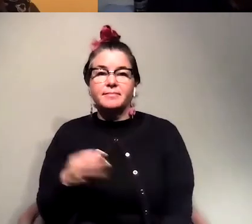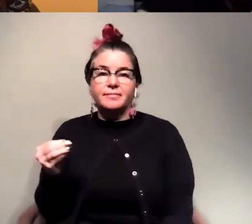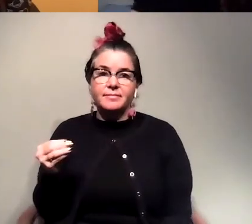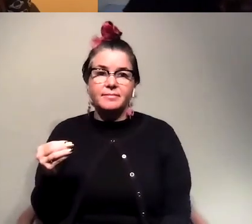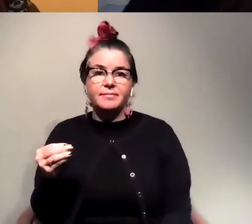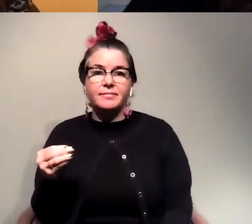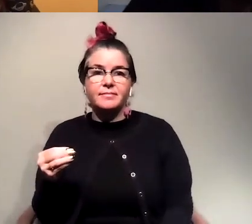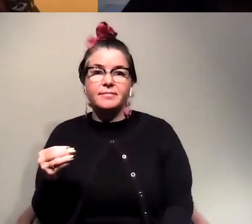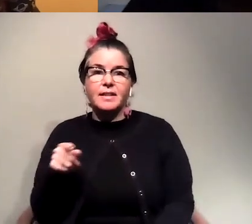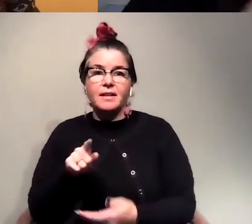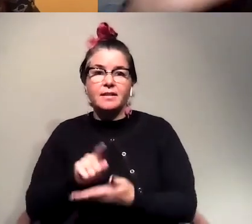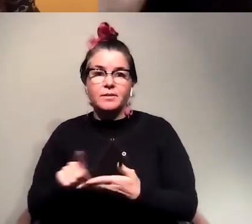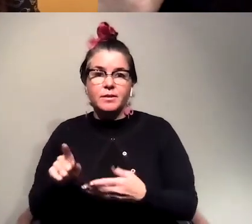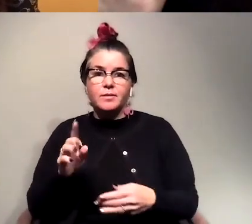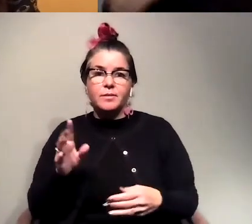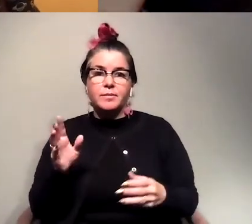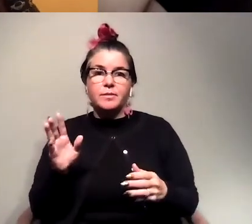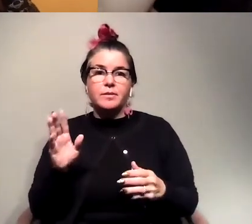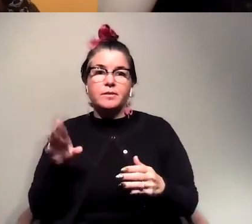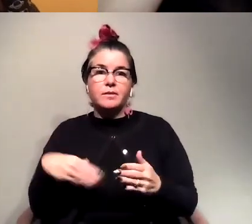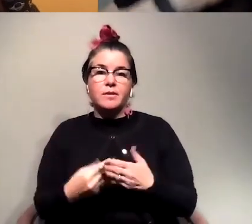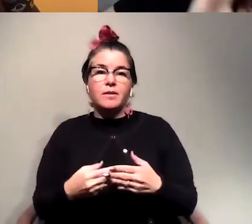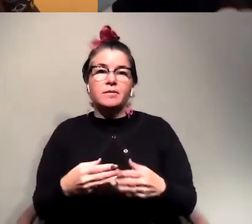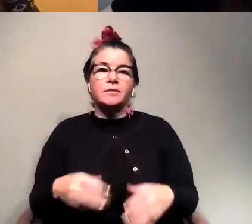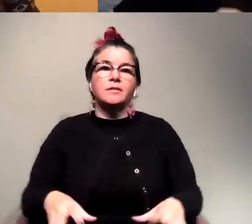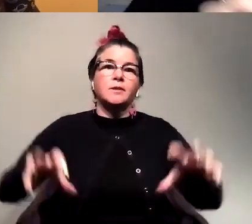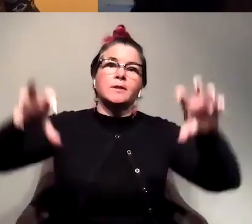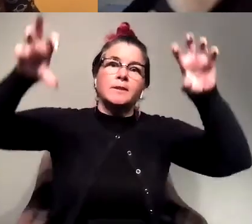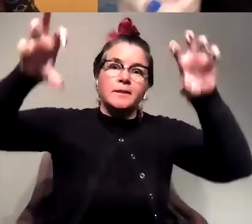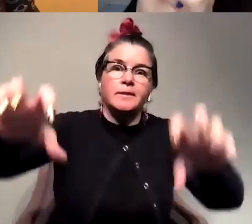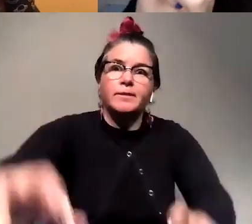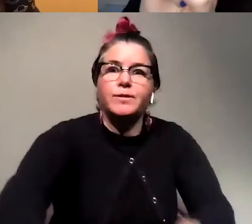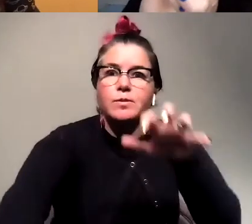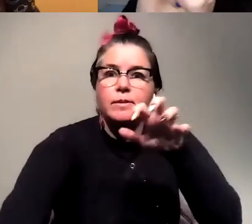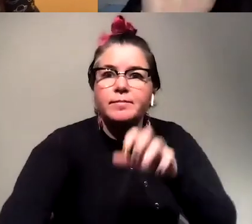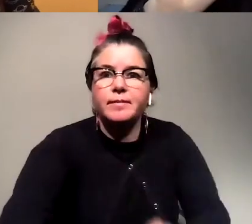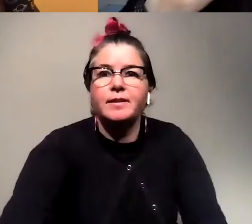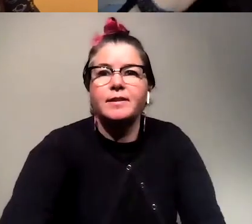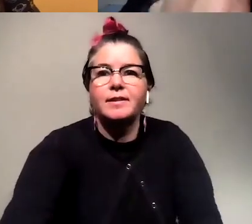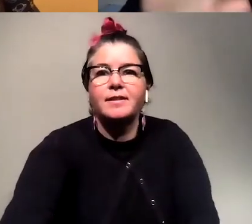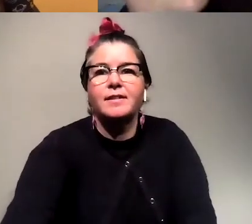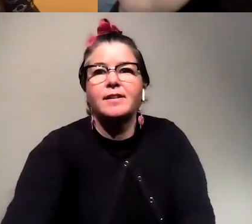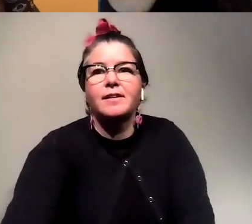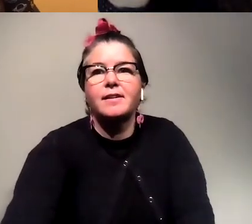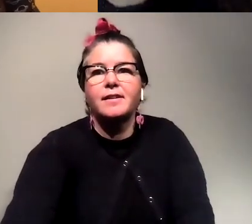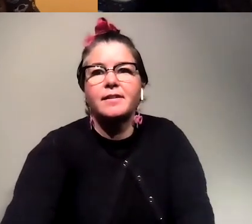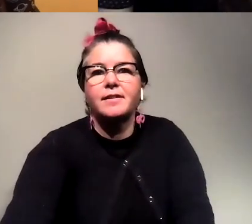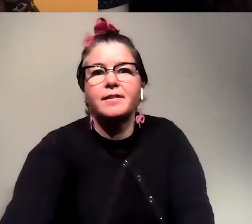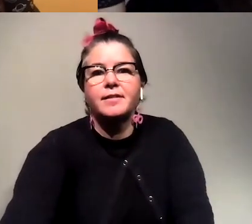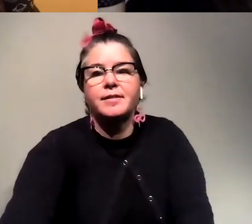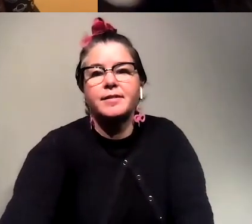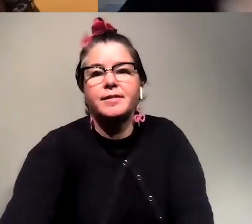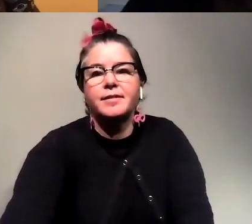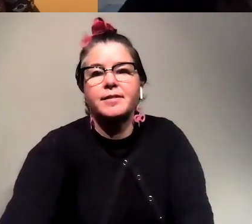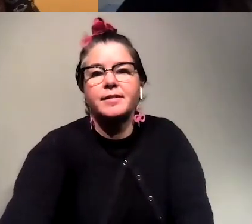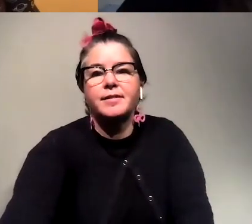next week, we're going to be doing all neuroscience. So we're going to be talking to 3 neuroscientists, all from the